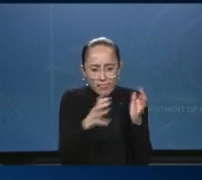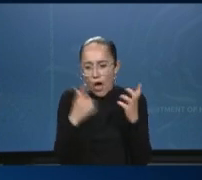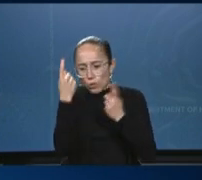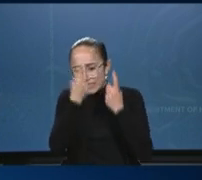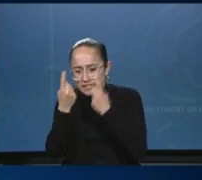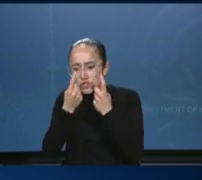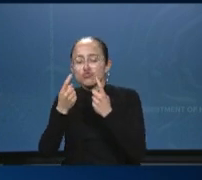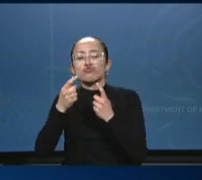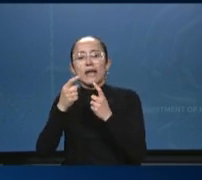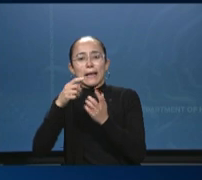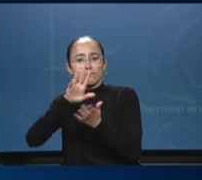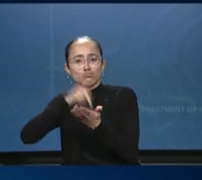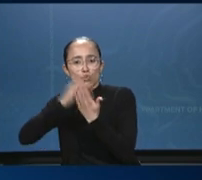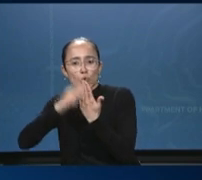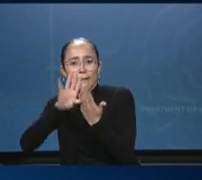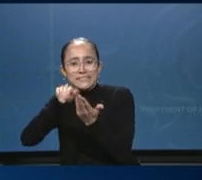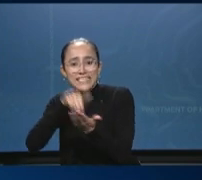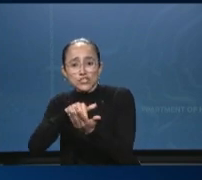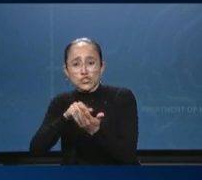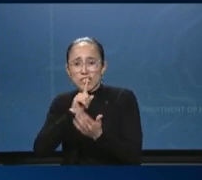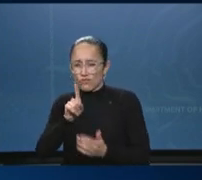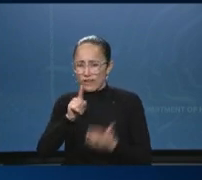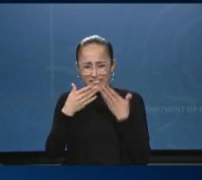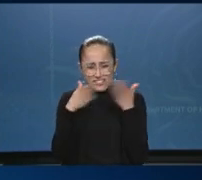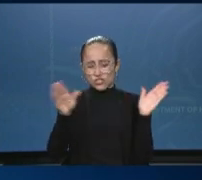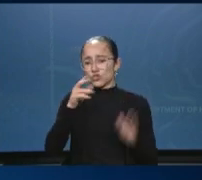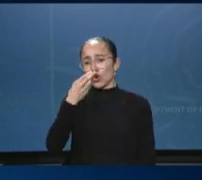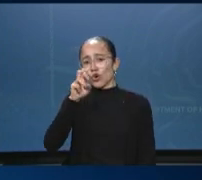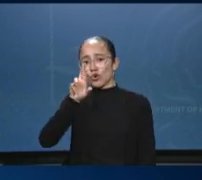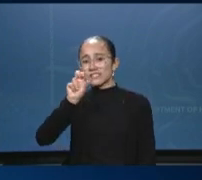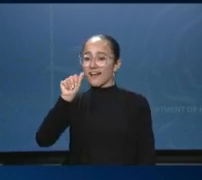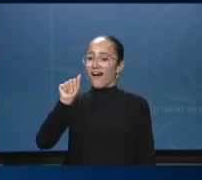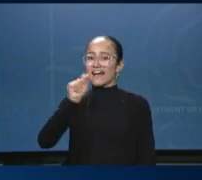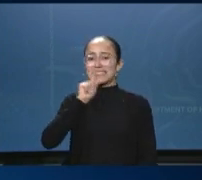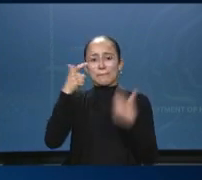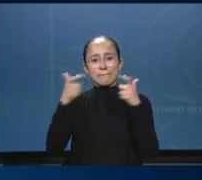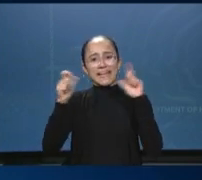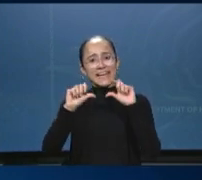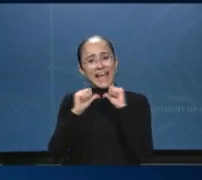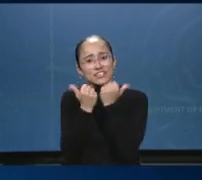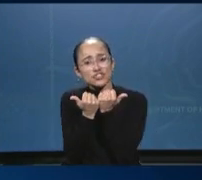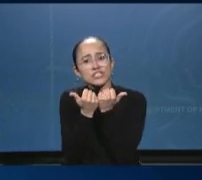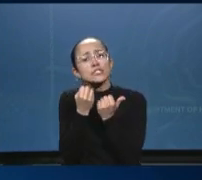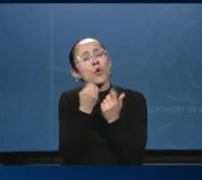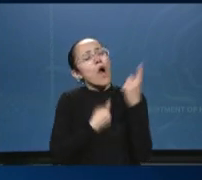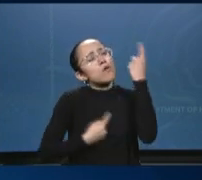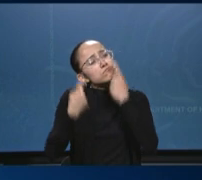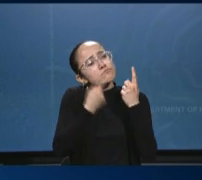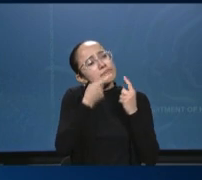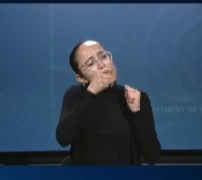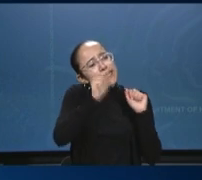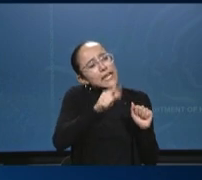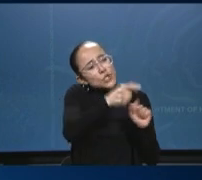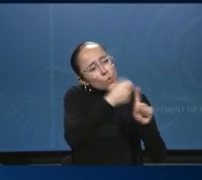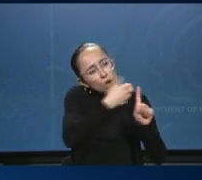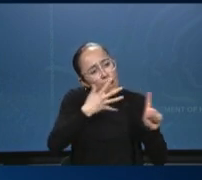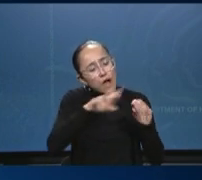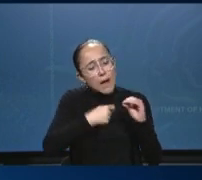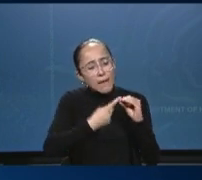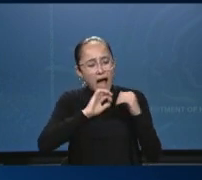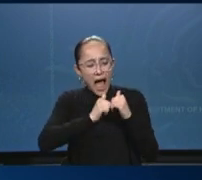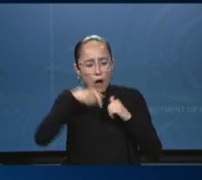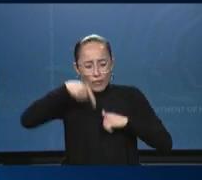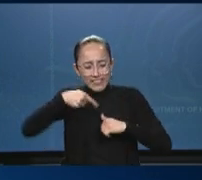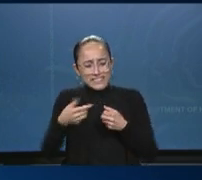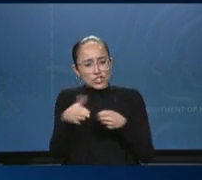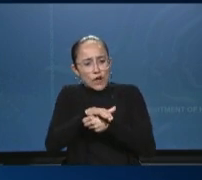HRSA walls. HRSA is such a big agency. Can you talk a bit about what the coverage expansions have meant for your population served in your neck of the